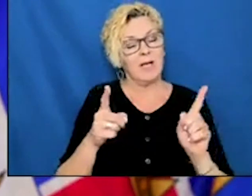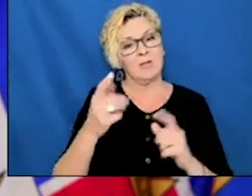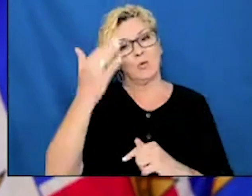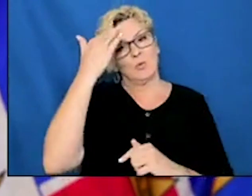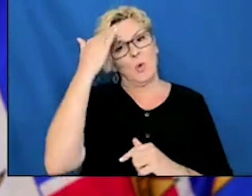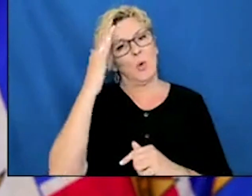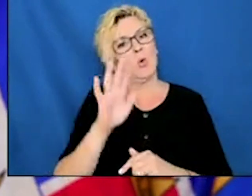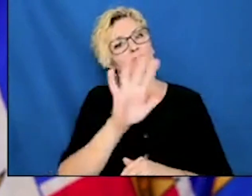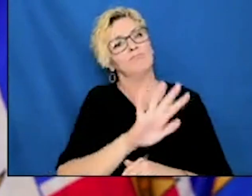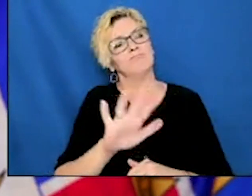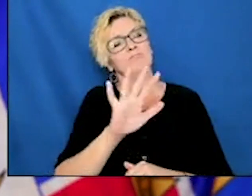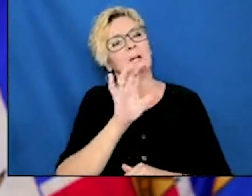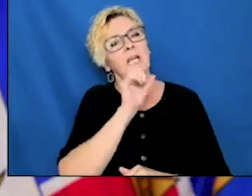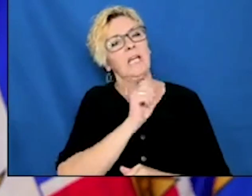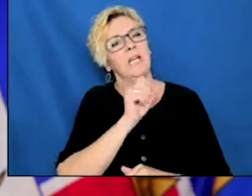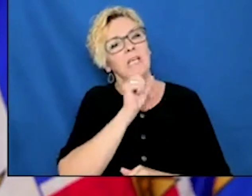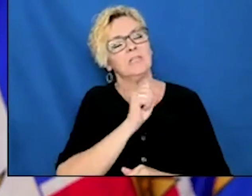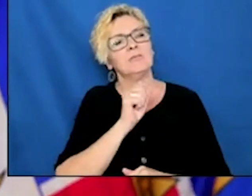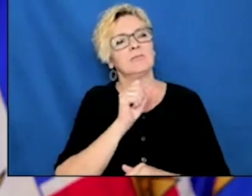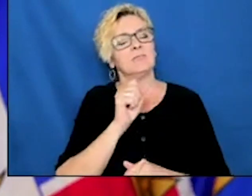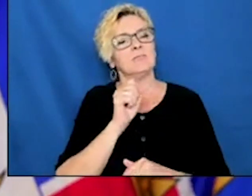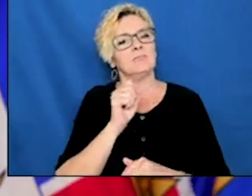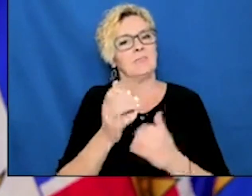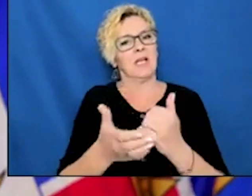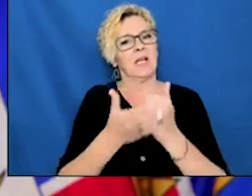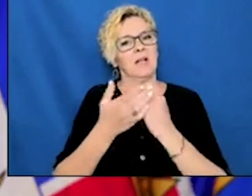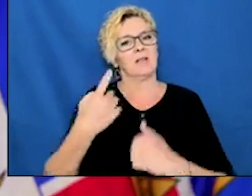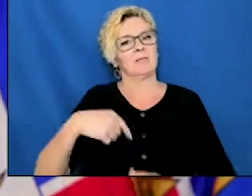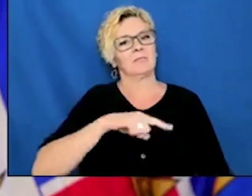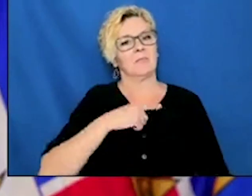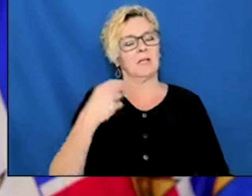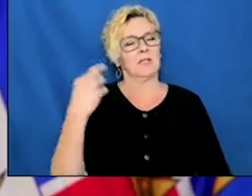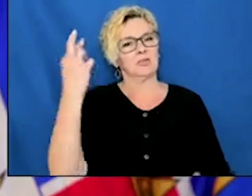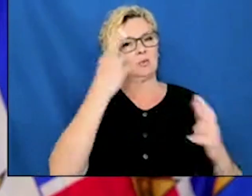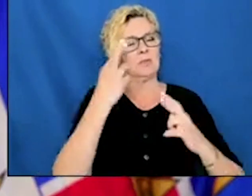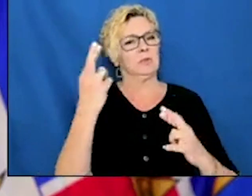negative impact on our seniors and elders in our community across the province.